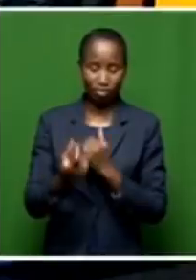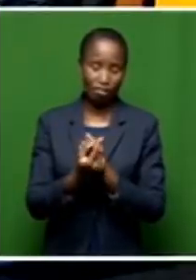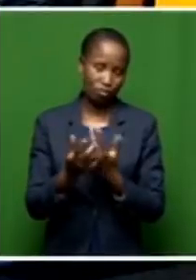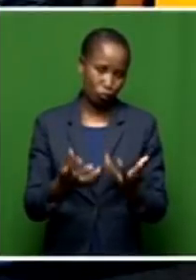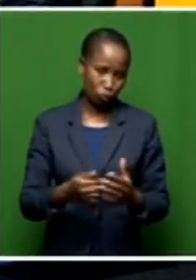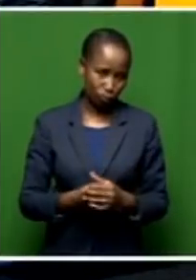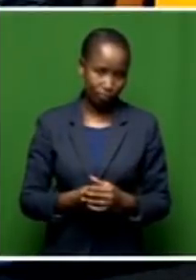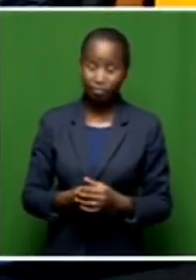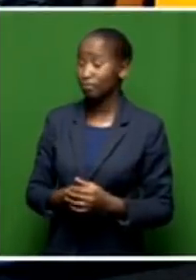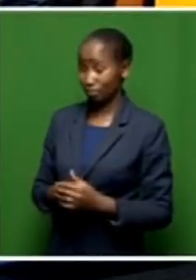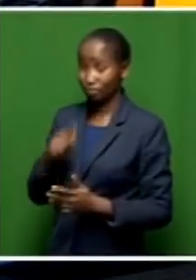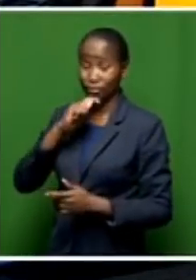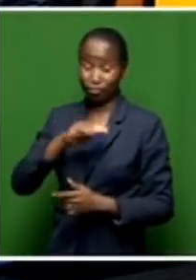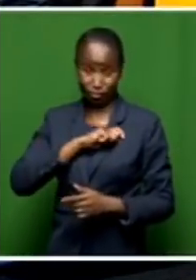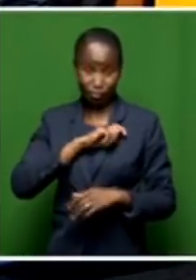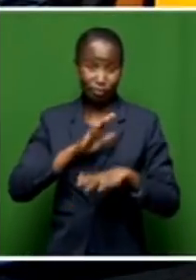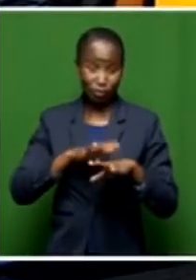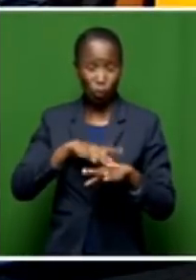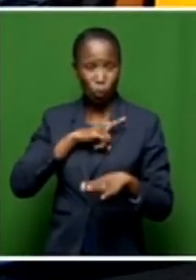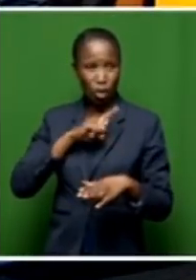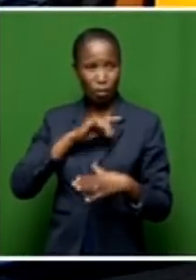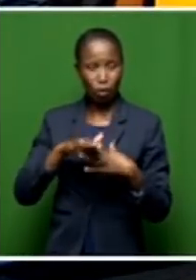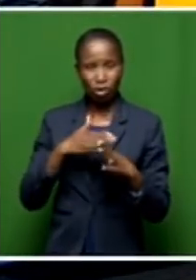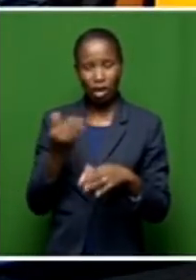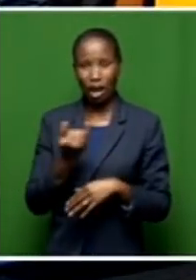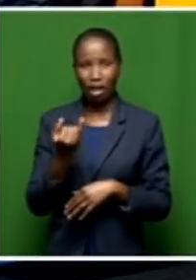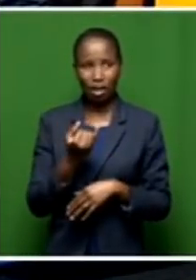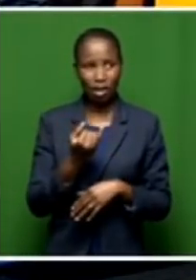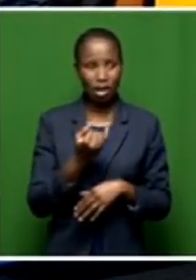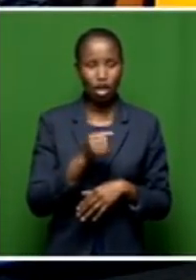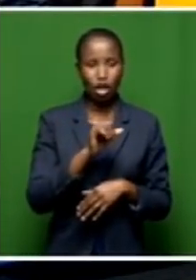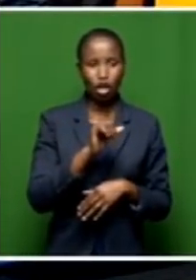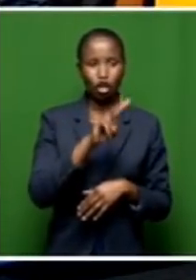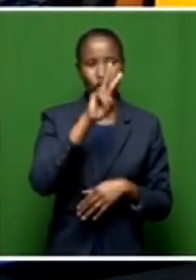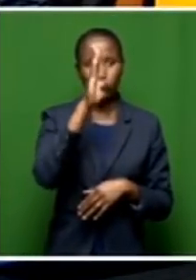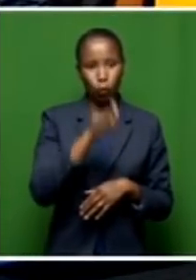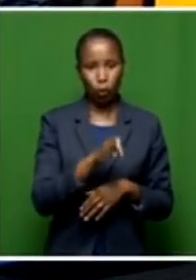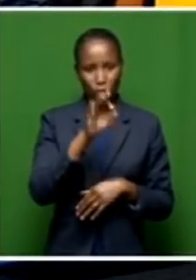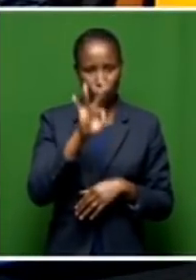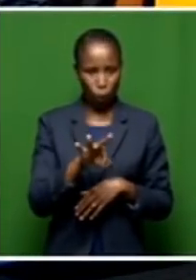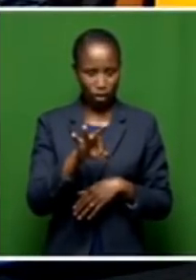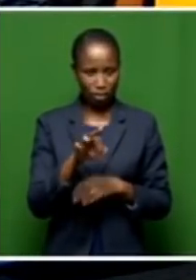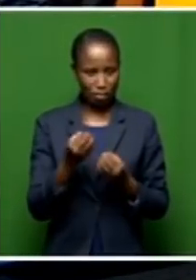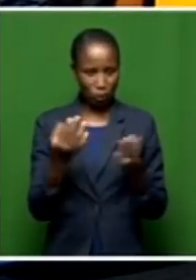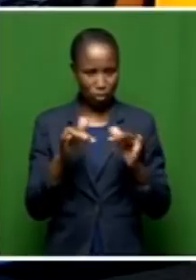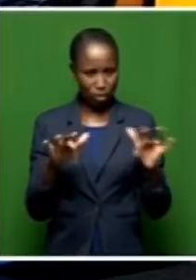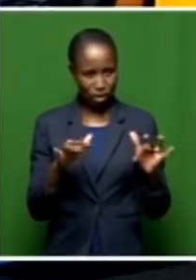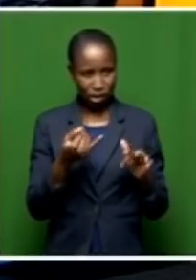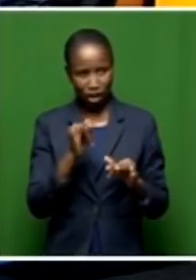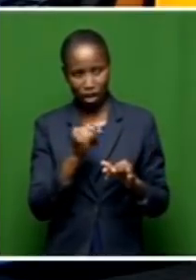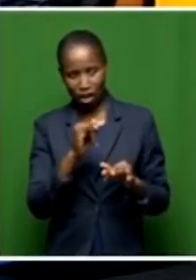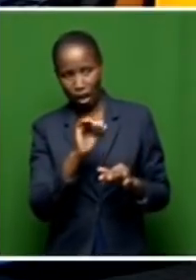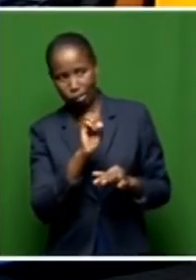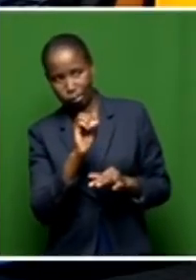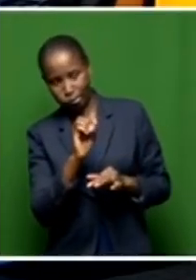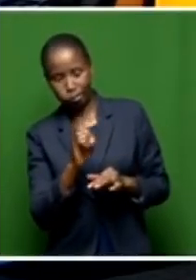2/3 majority to kind of almost hanging on, just about hanging on there. Wow. I want to talk about